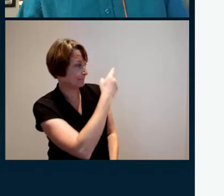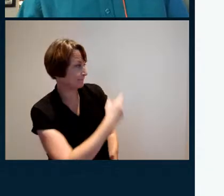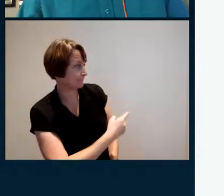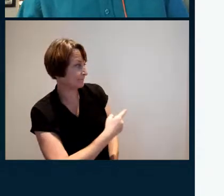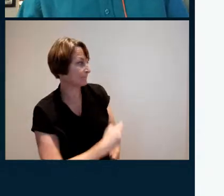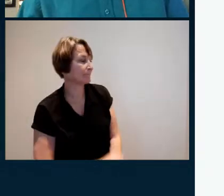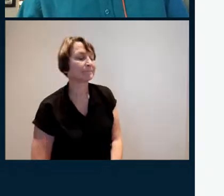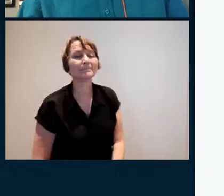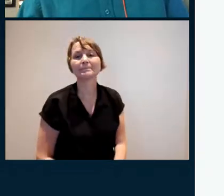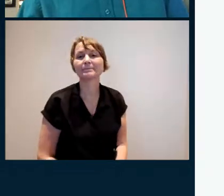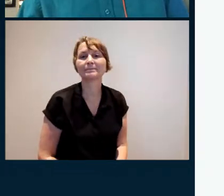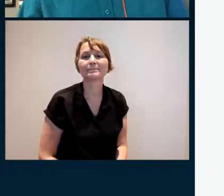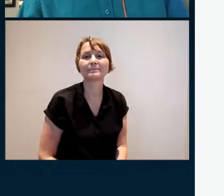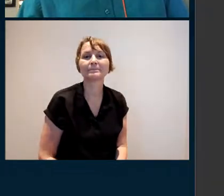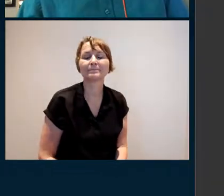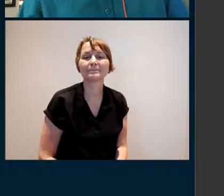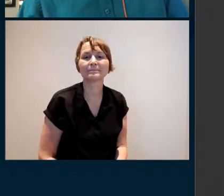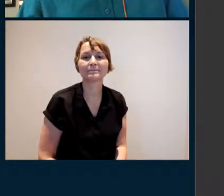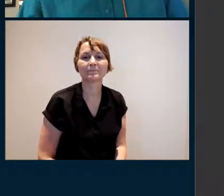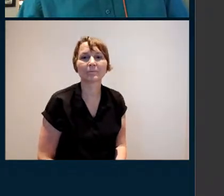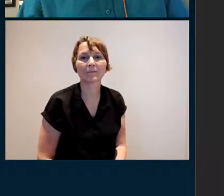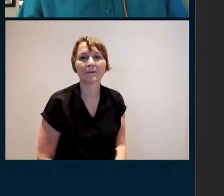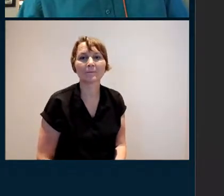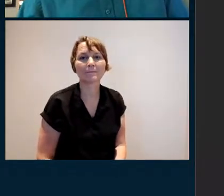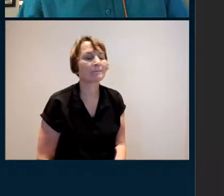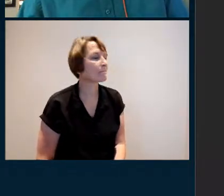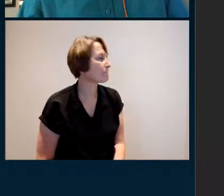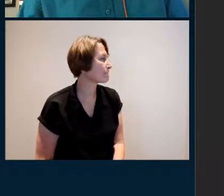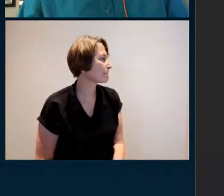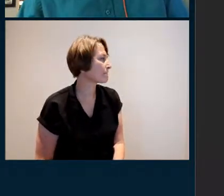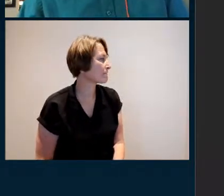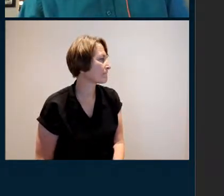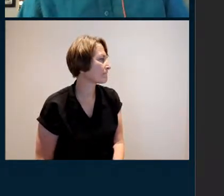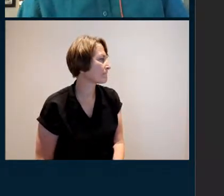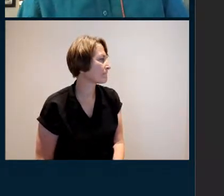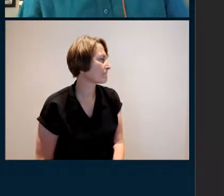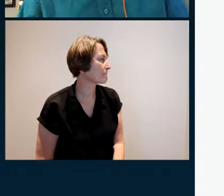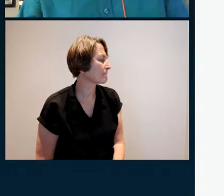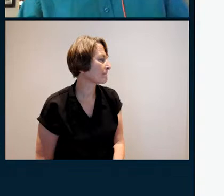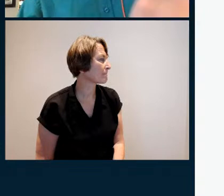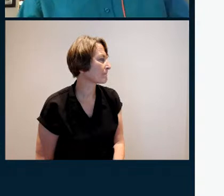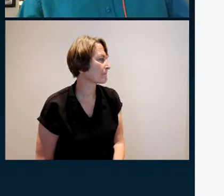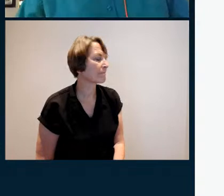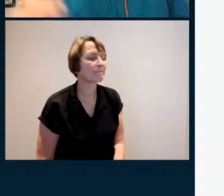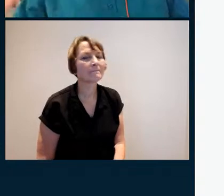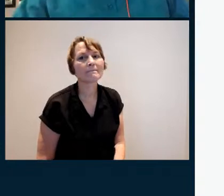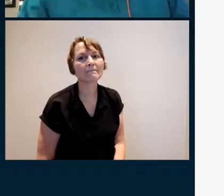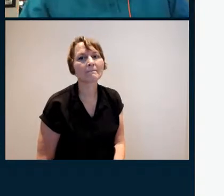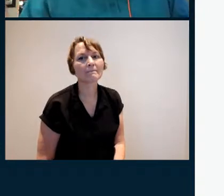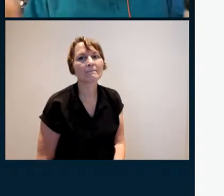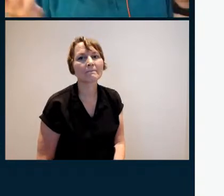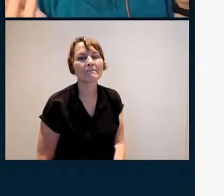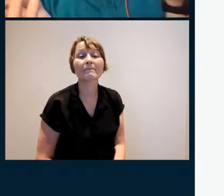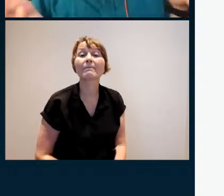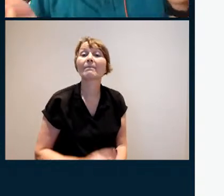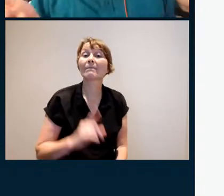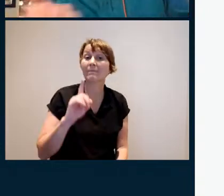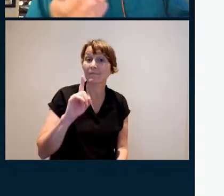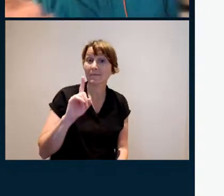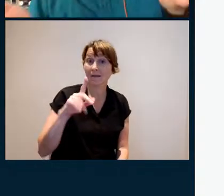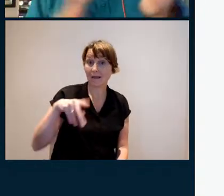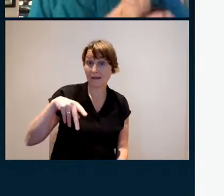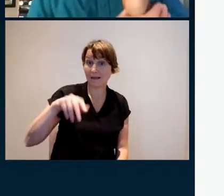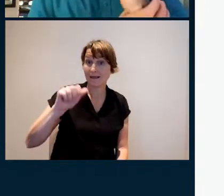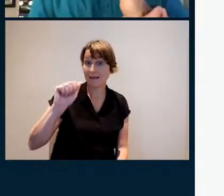app. And I could click here, and this is my web API backend. So an API doesn't have, I would have to